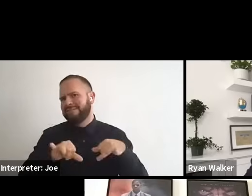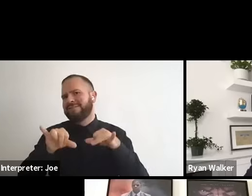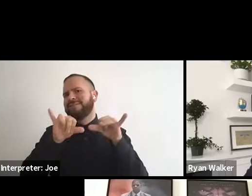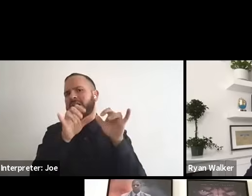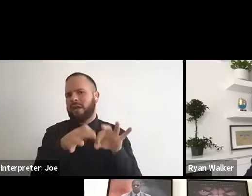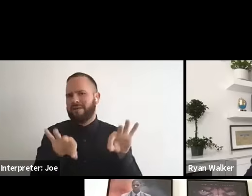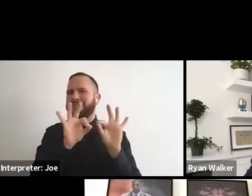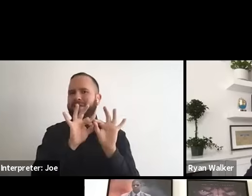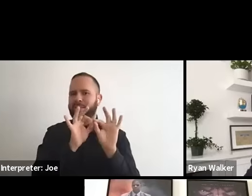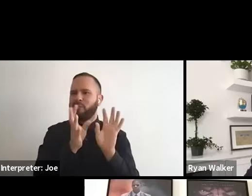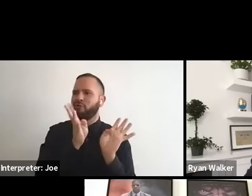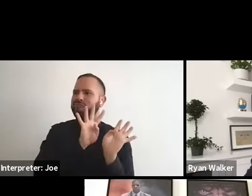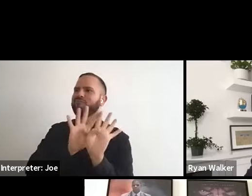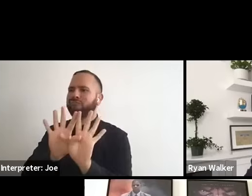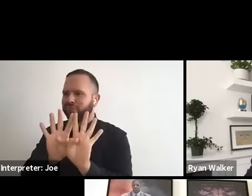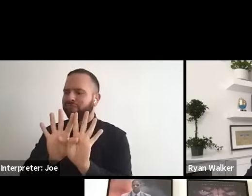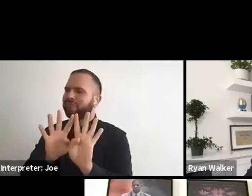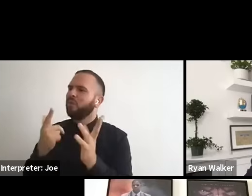same page.